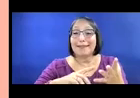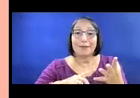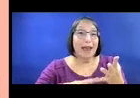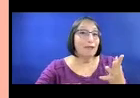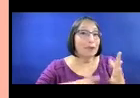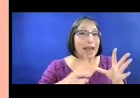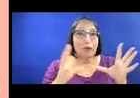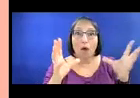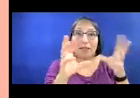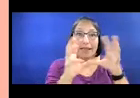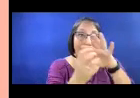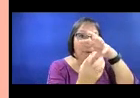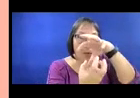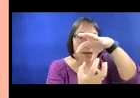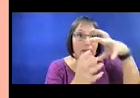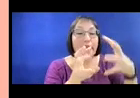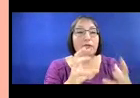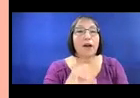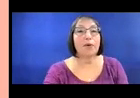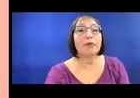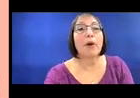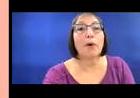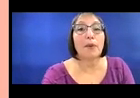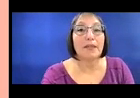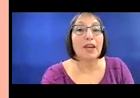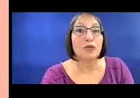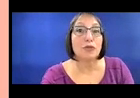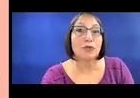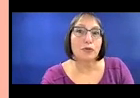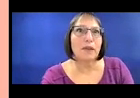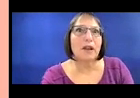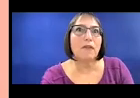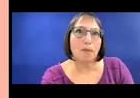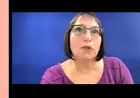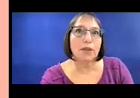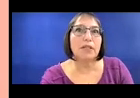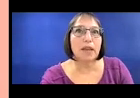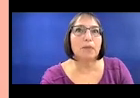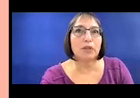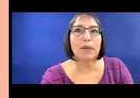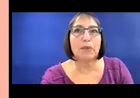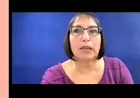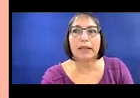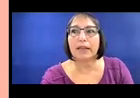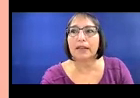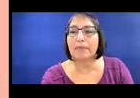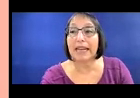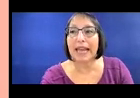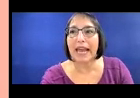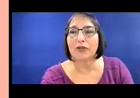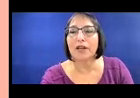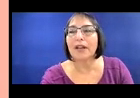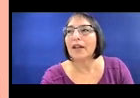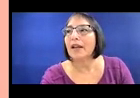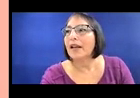And, you know, so adverbs and adverbs. All this is happening within a classifier. So, it's making sure students really have enough opportunities to be able to manipulate things and be